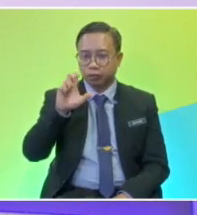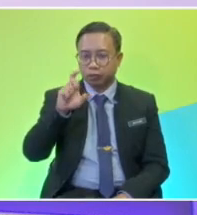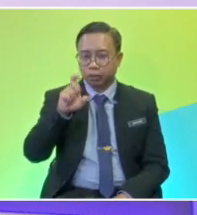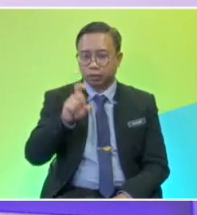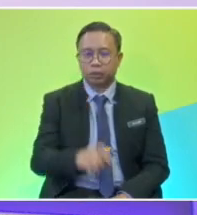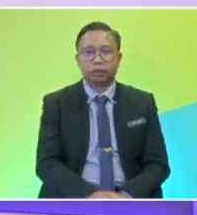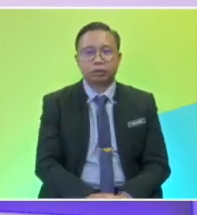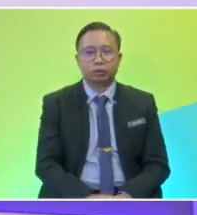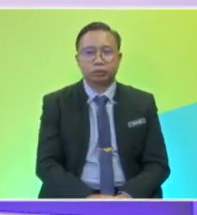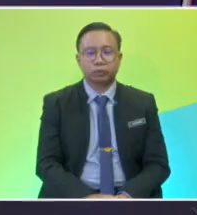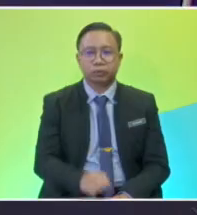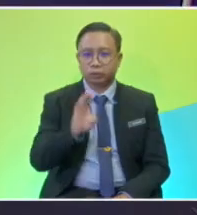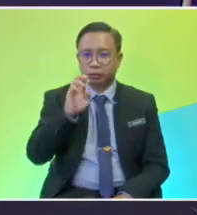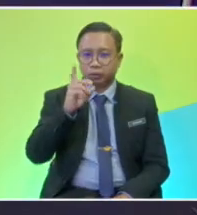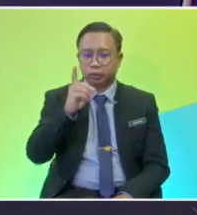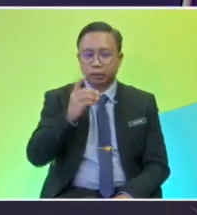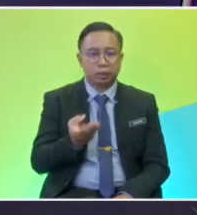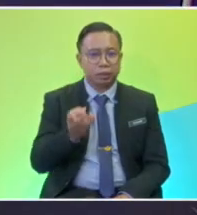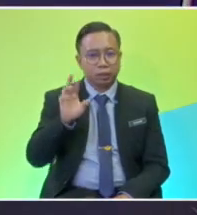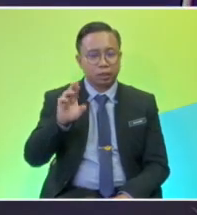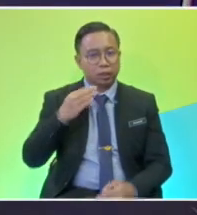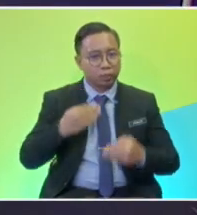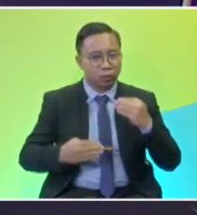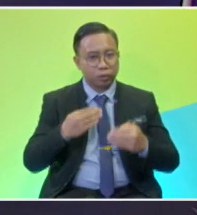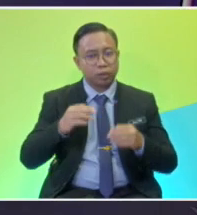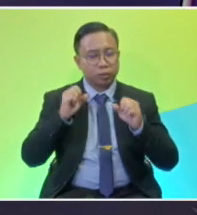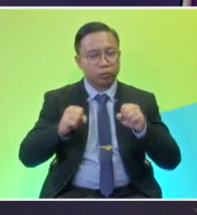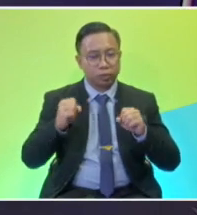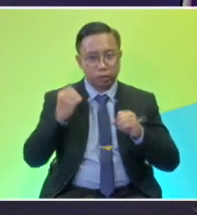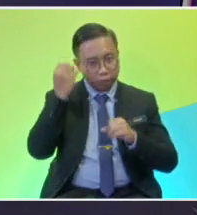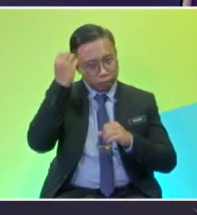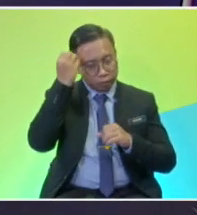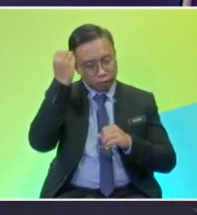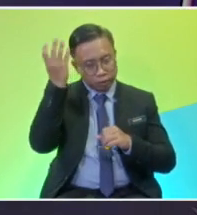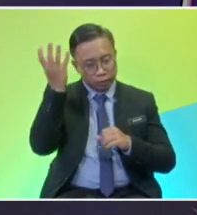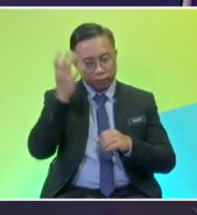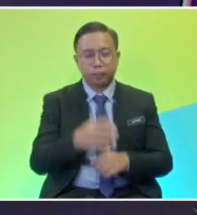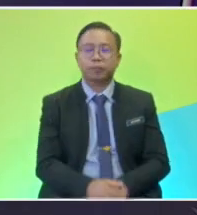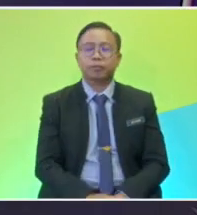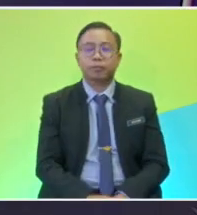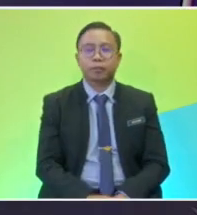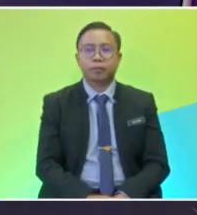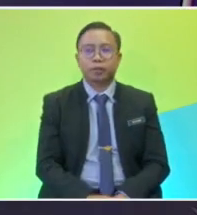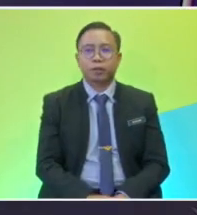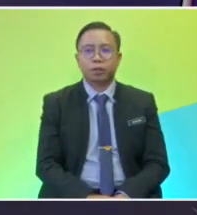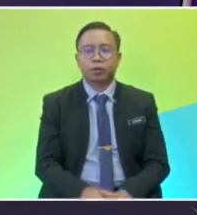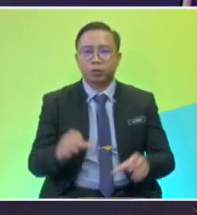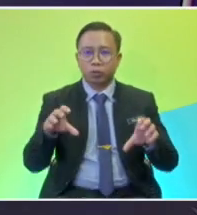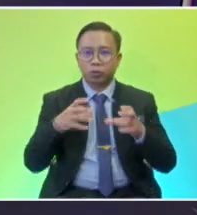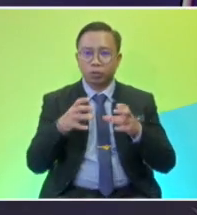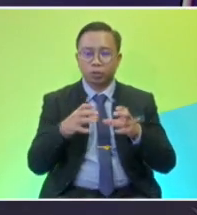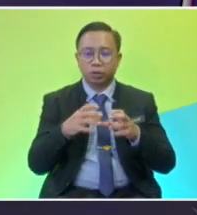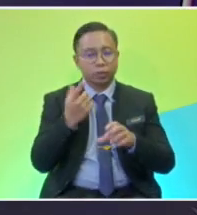They move, can bend their body. Until we can't imagine. Really, we can do that or not. Actually, when you do it, and